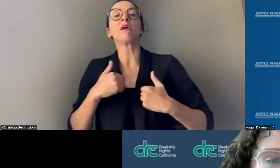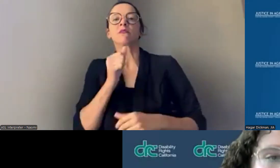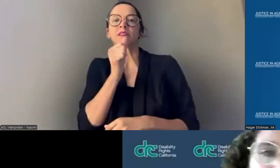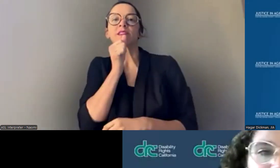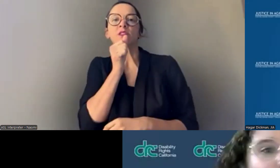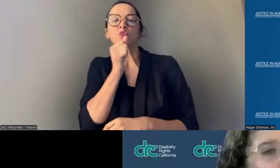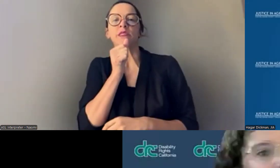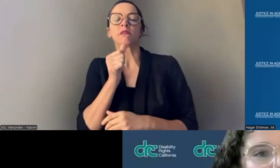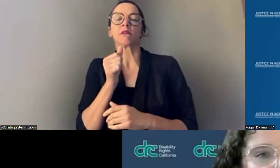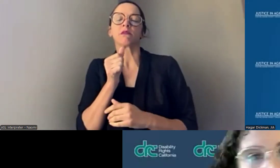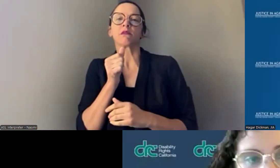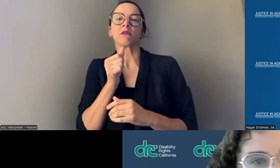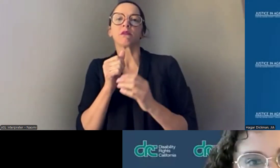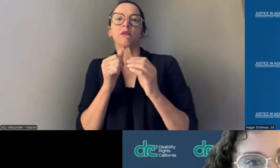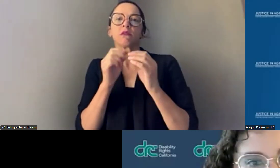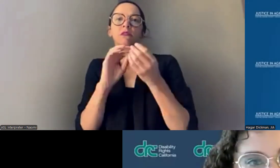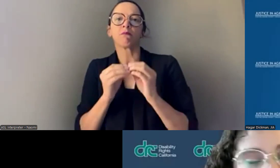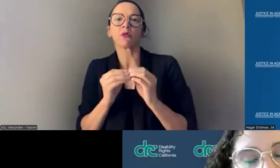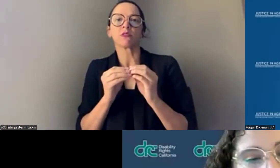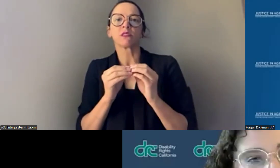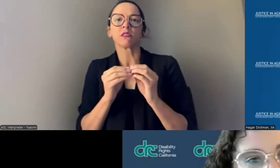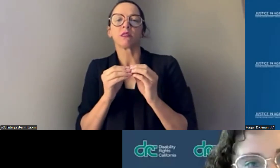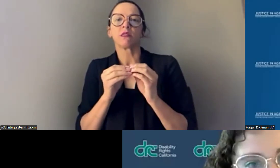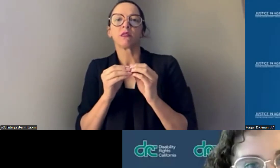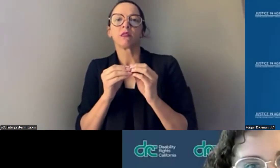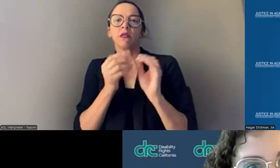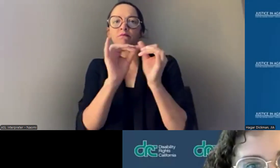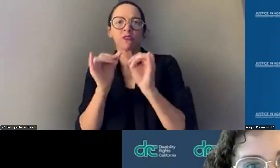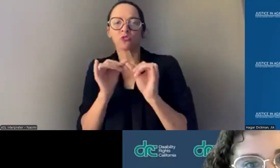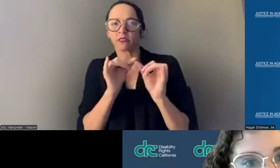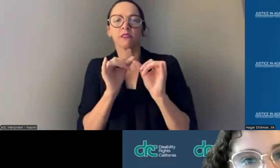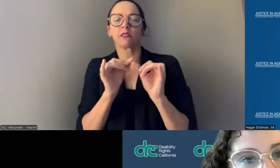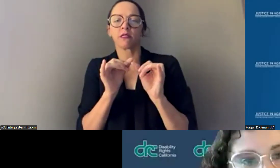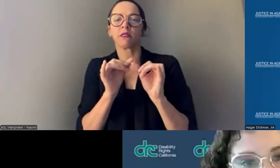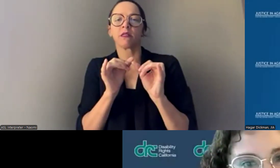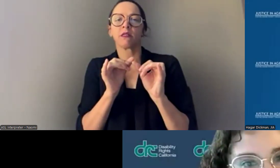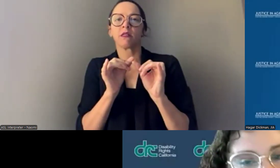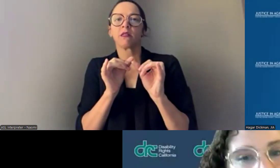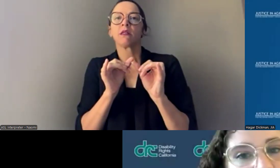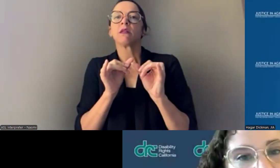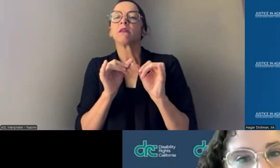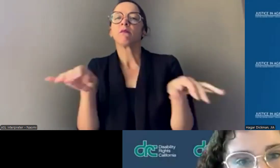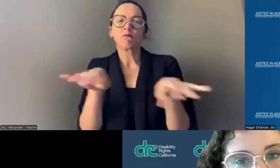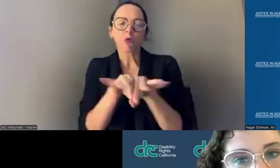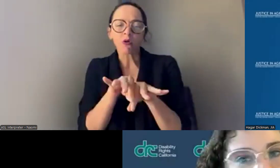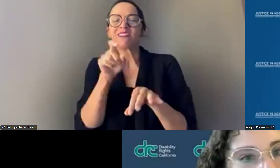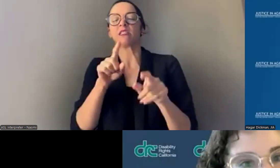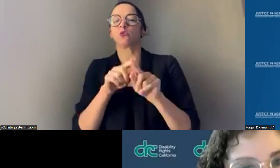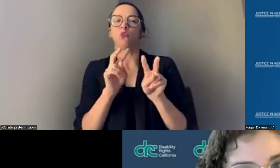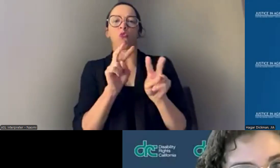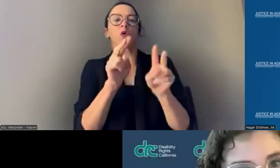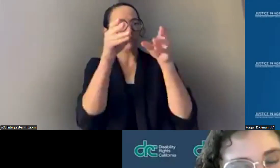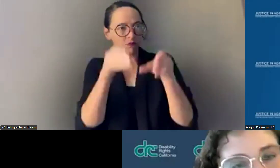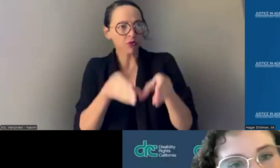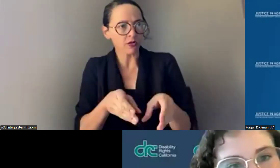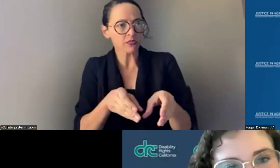record. And then there needs to be the survey components, and those really need to look at the person and whether their goals are